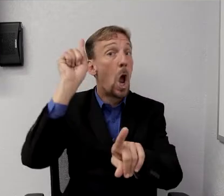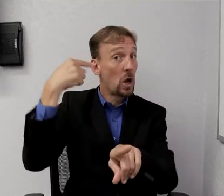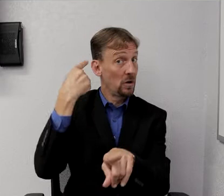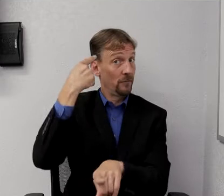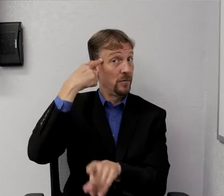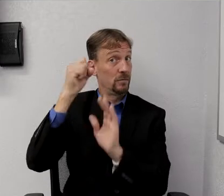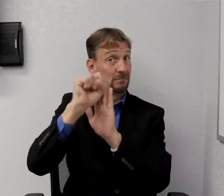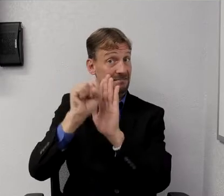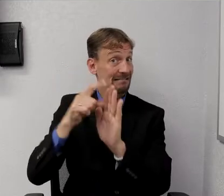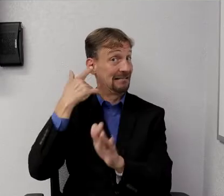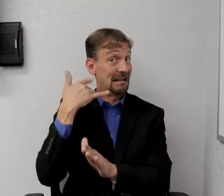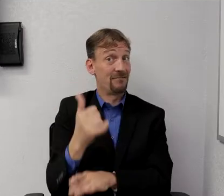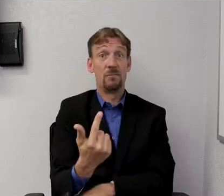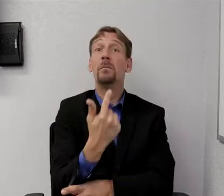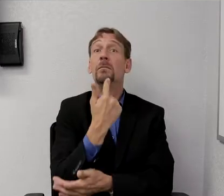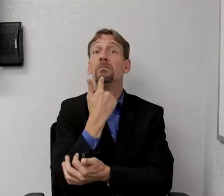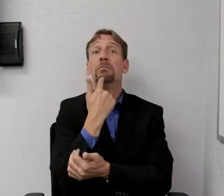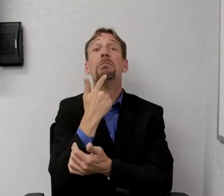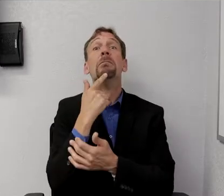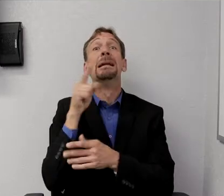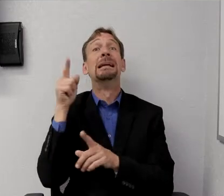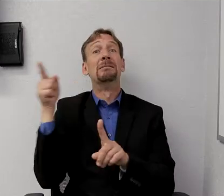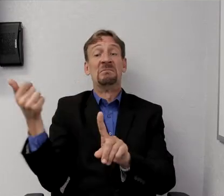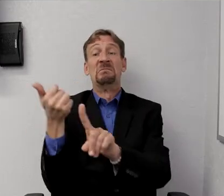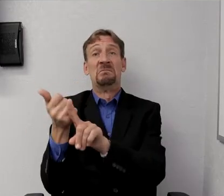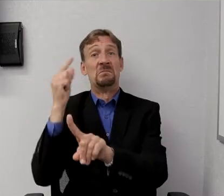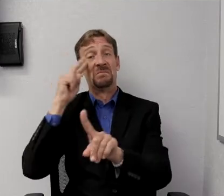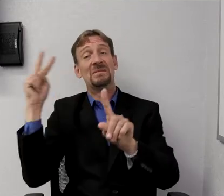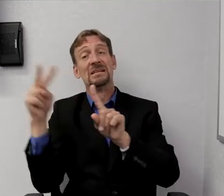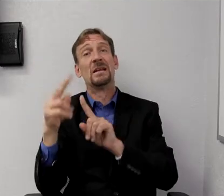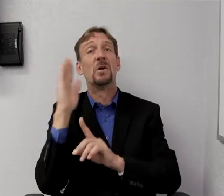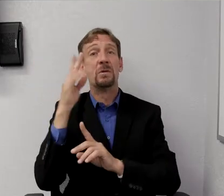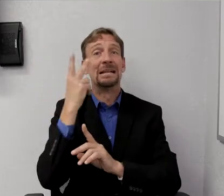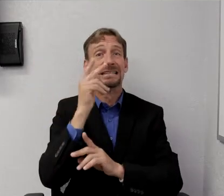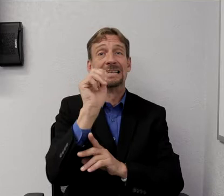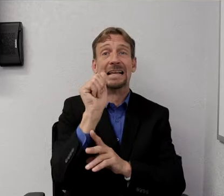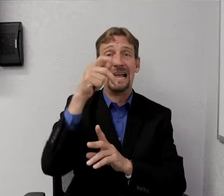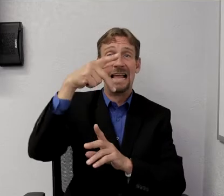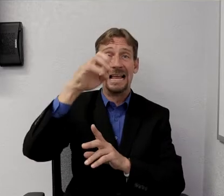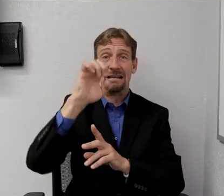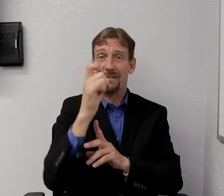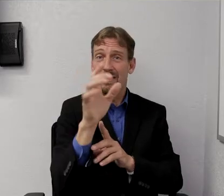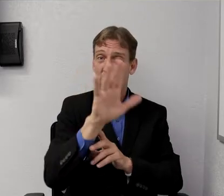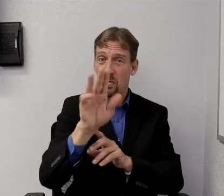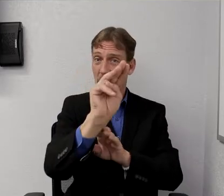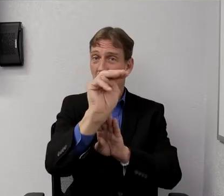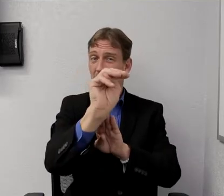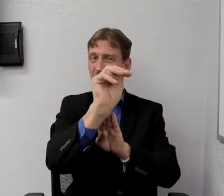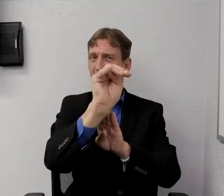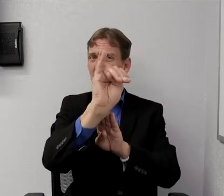recently that he's predicting that we will see the apex in California around